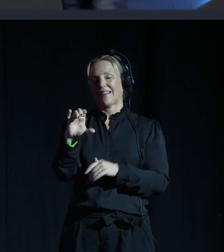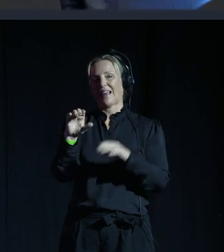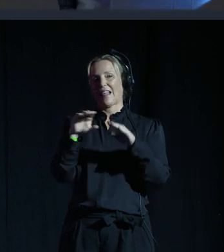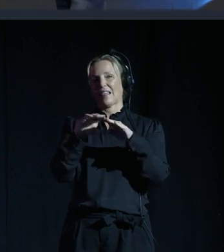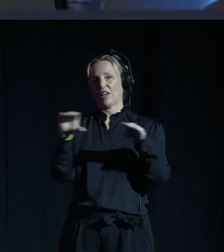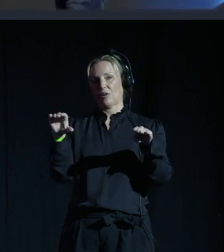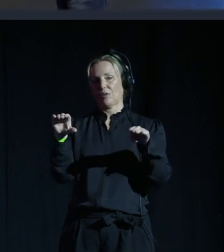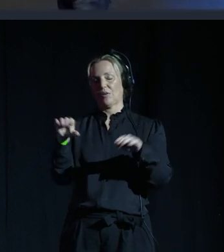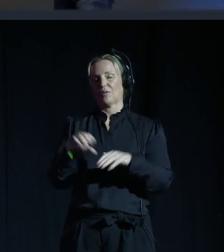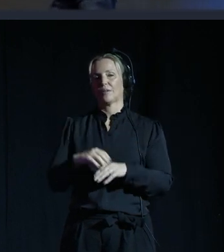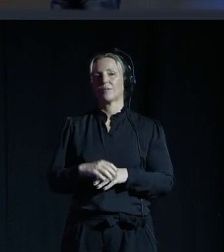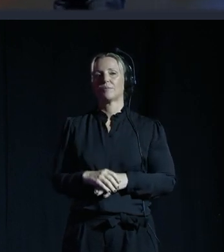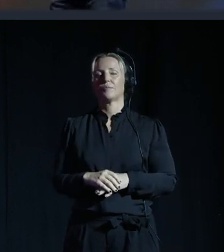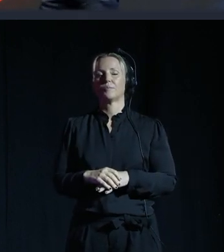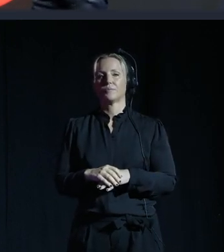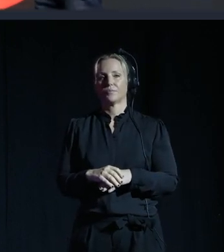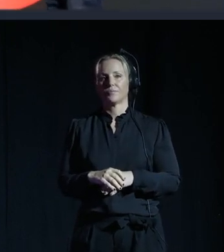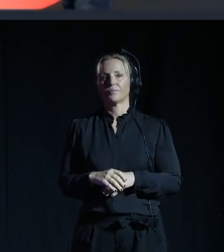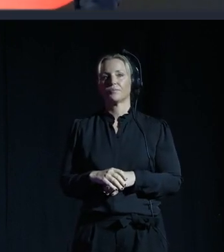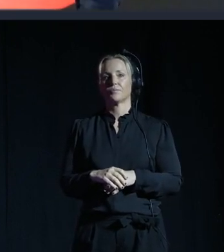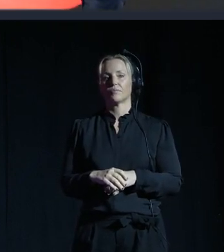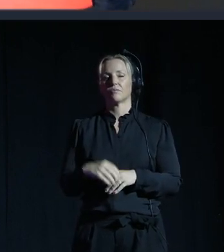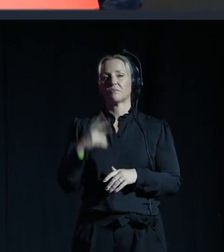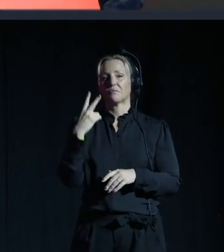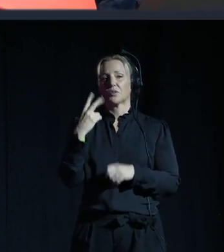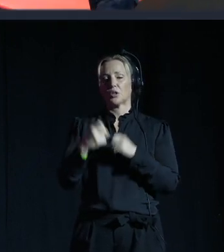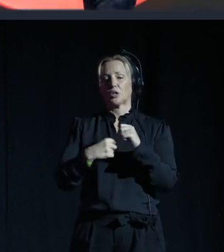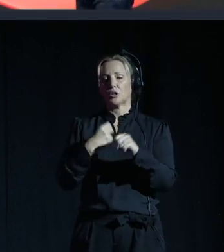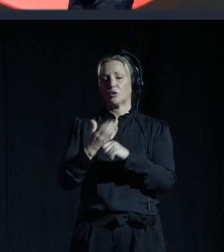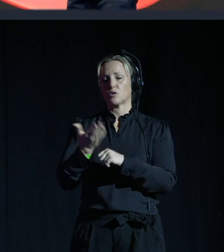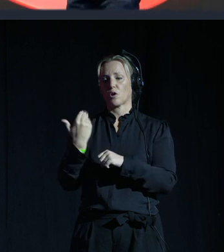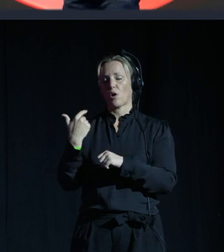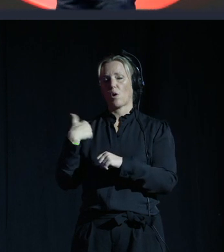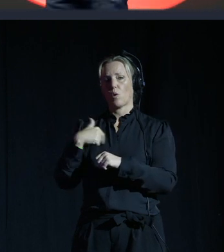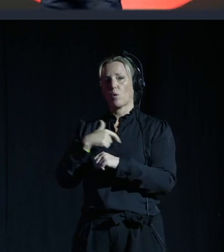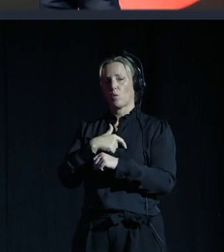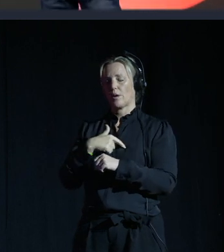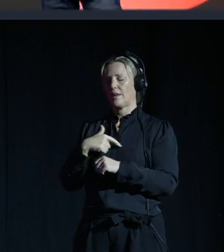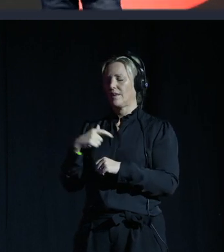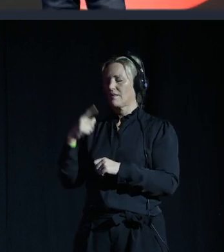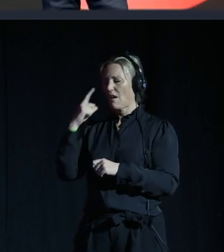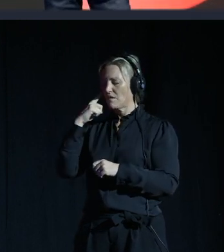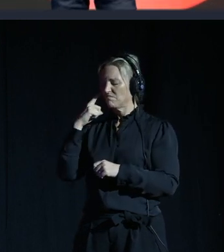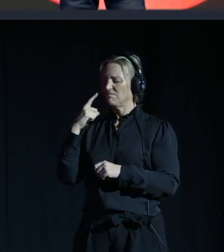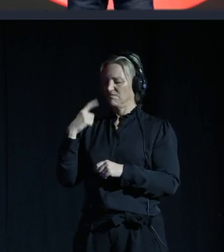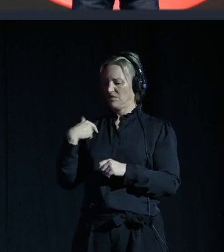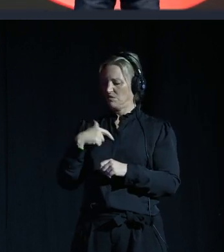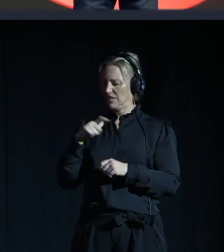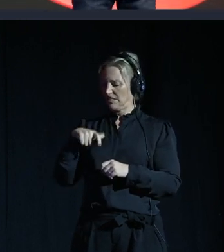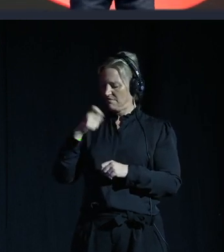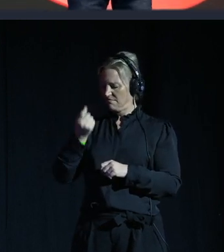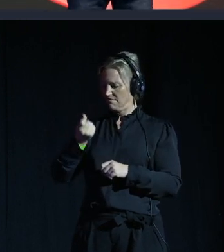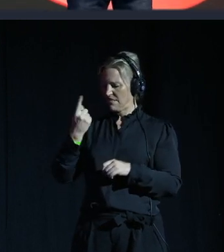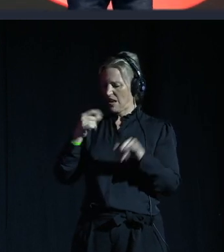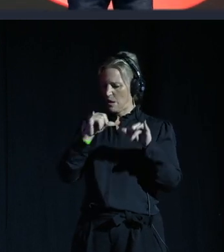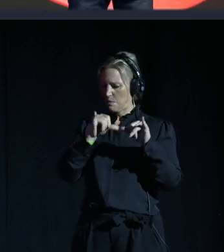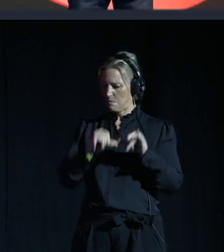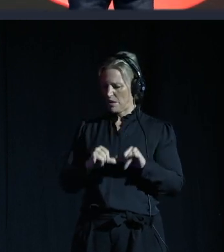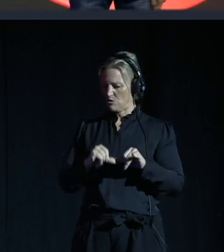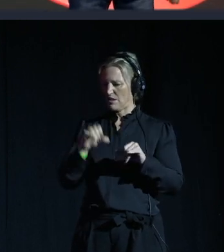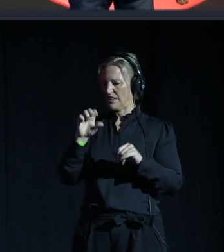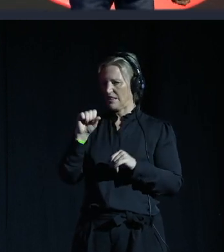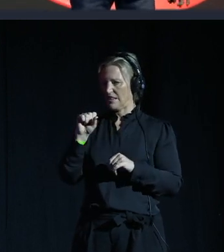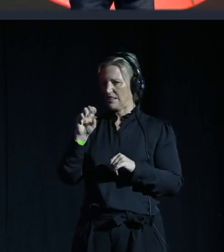ago, we set a vision that DBT really should know about metrics and semantics. And then last year at